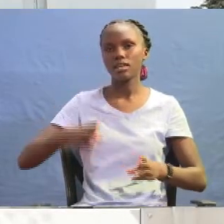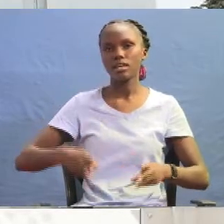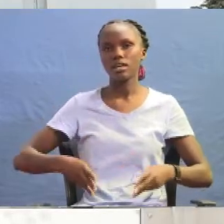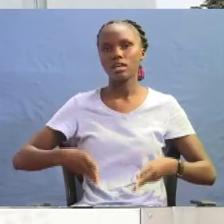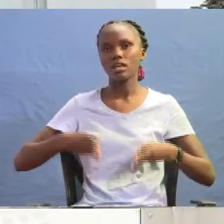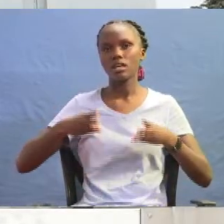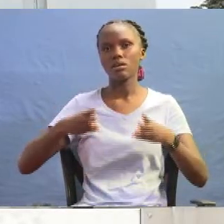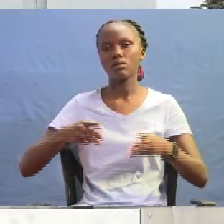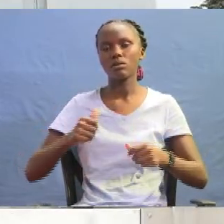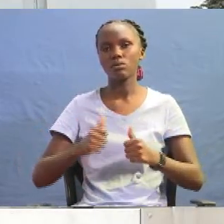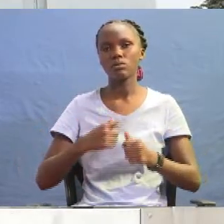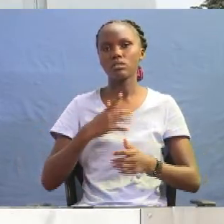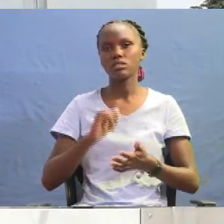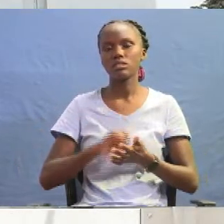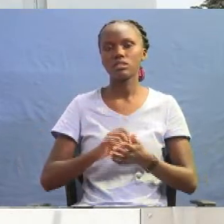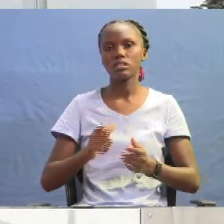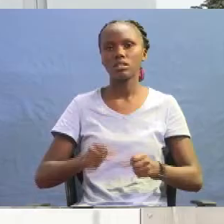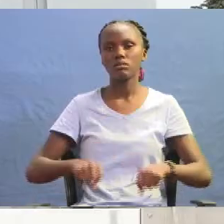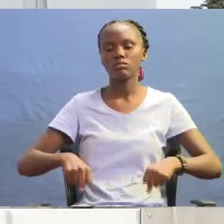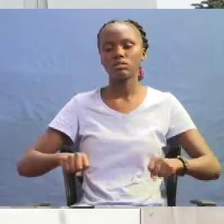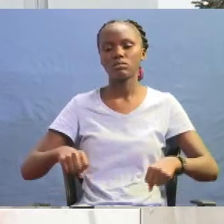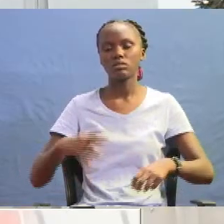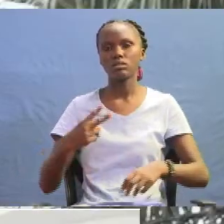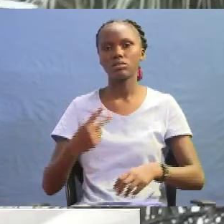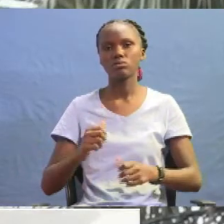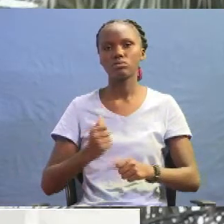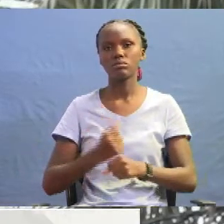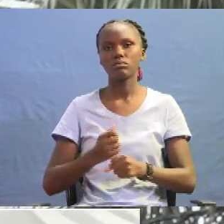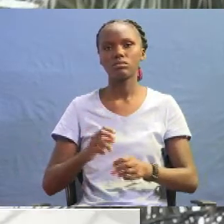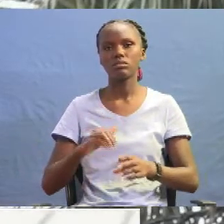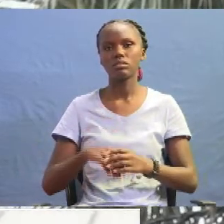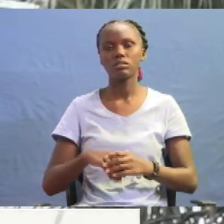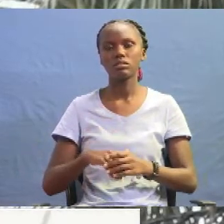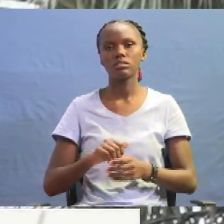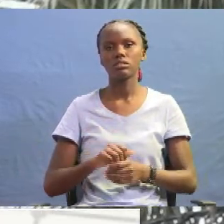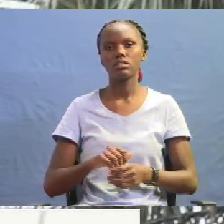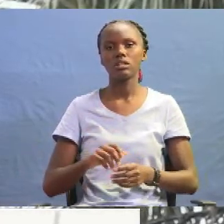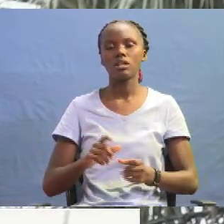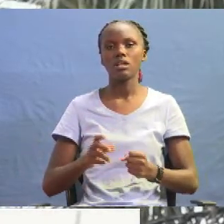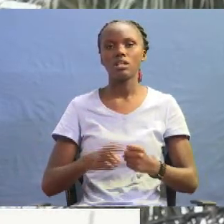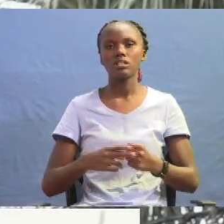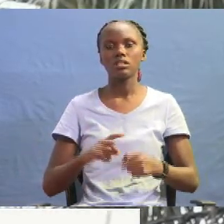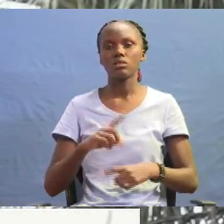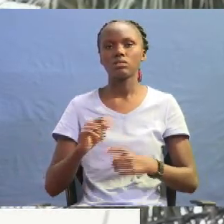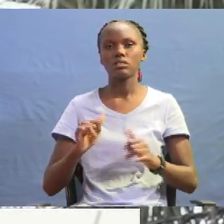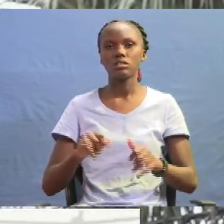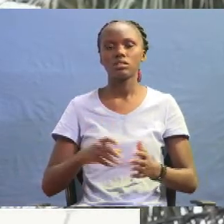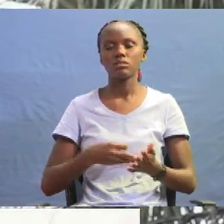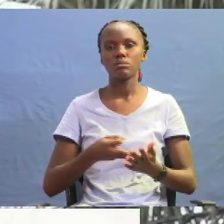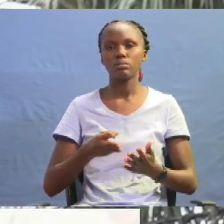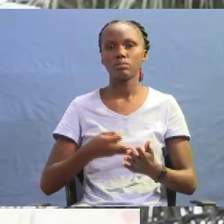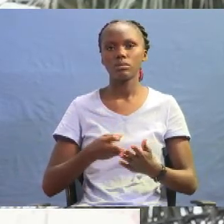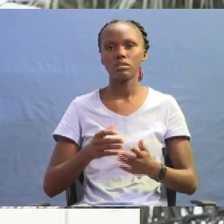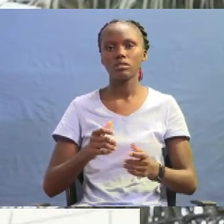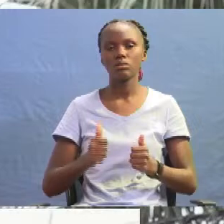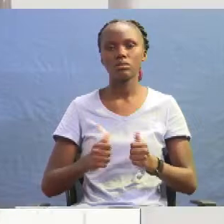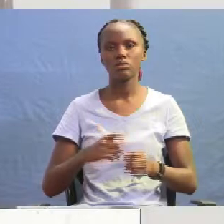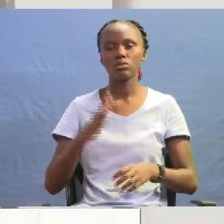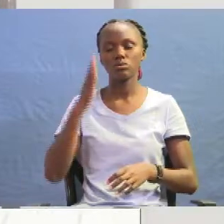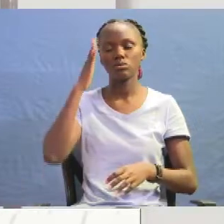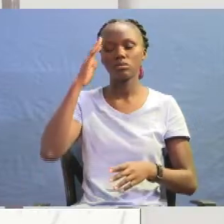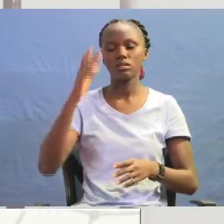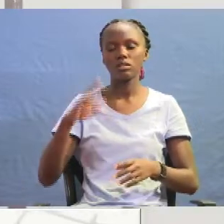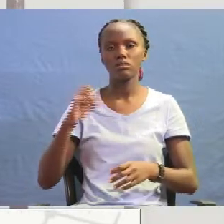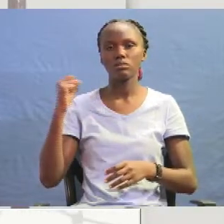journalist James Ombuchi and bodaboda rider Stanley Mbuthia. He now seeks to quash the charges, citing abuse